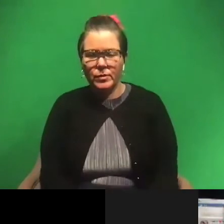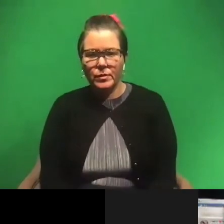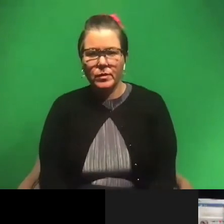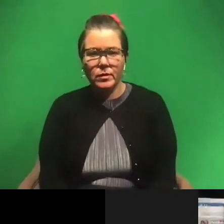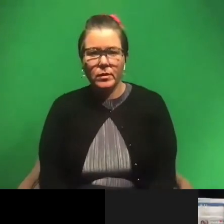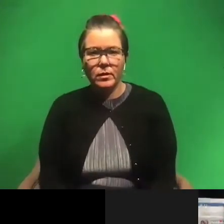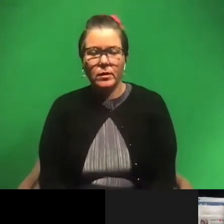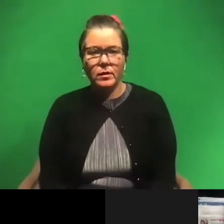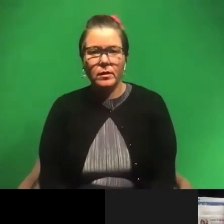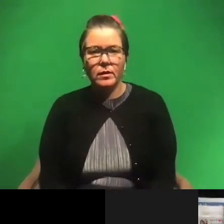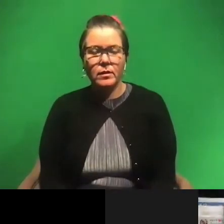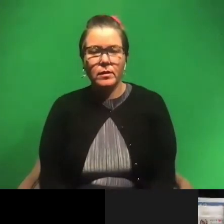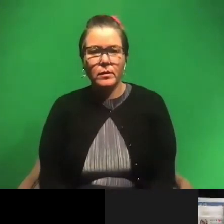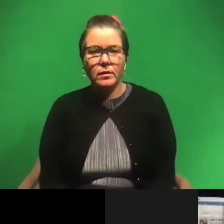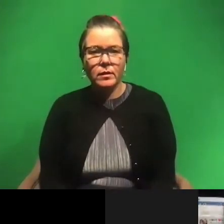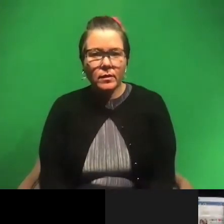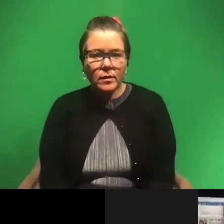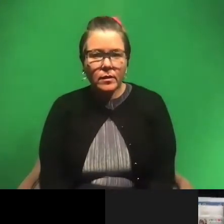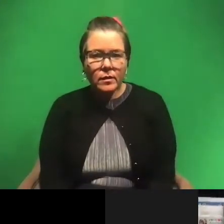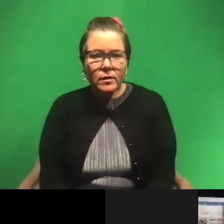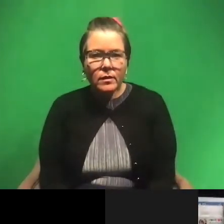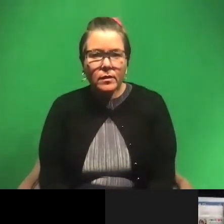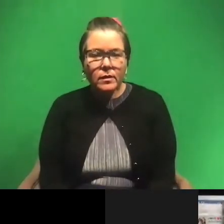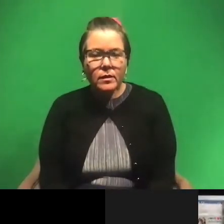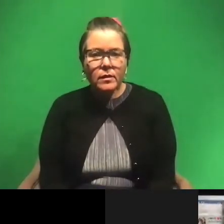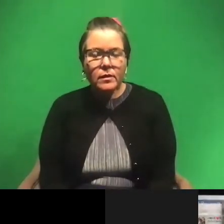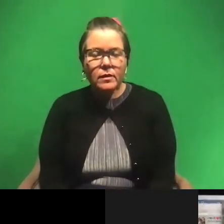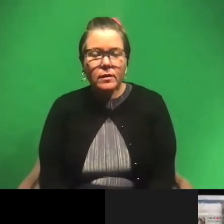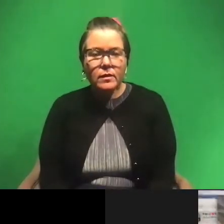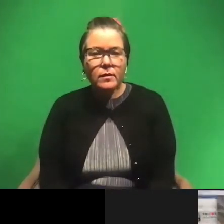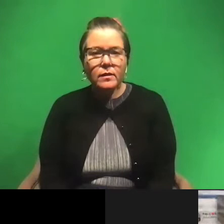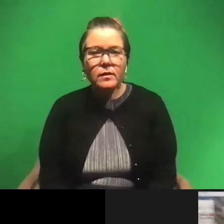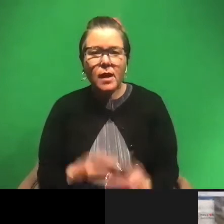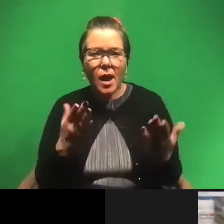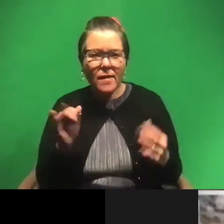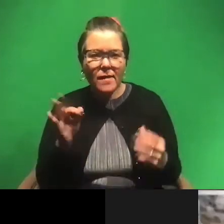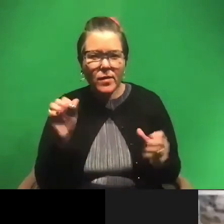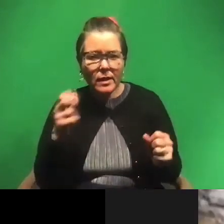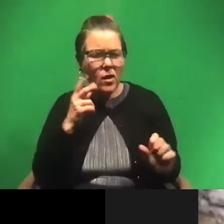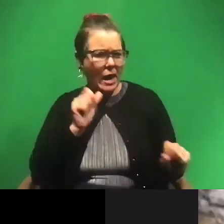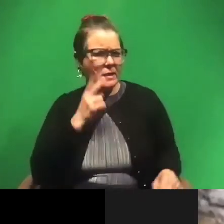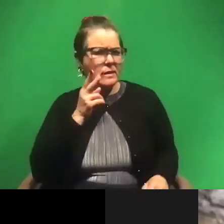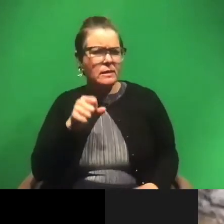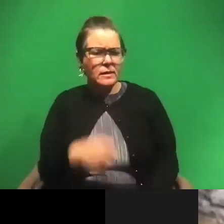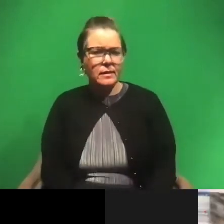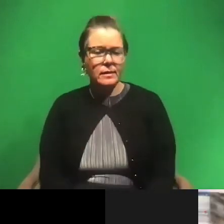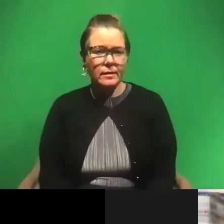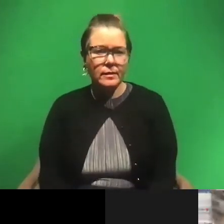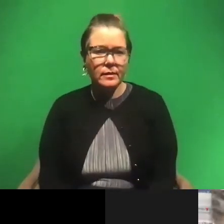flip the camera to my screen. I don't know if you'll, since I my can video see is that, probably yeah. not great.